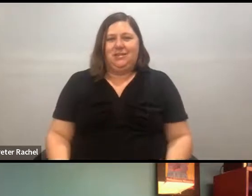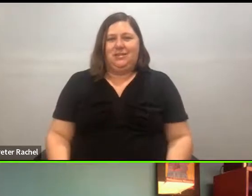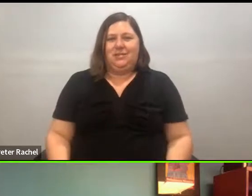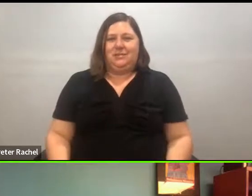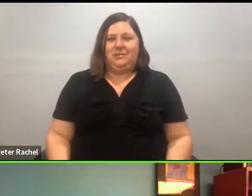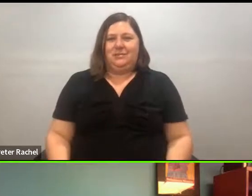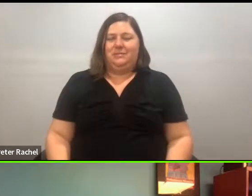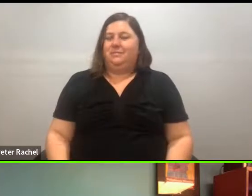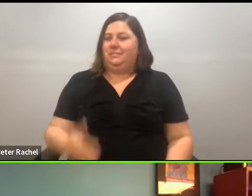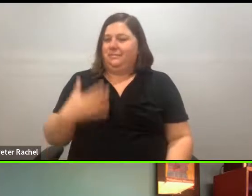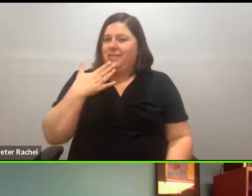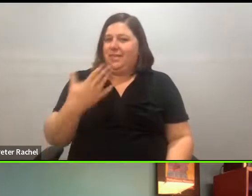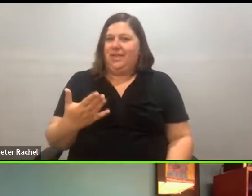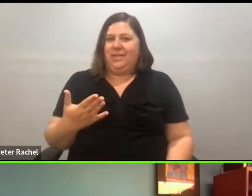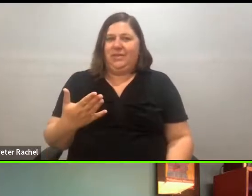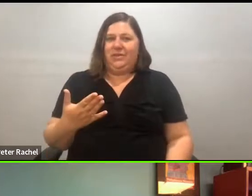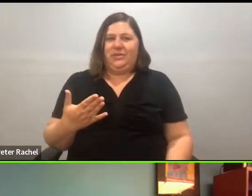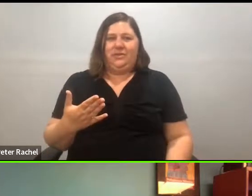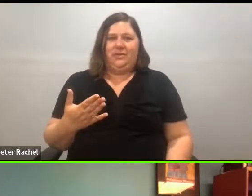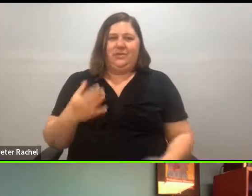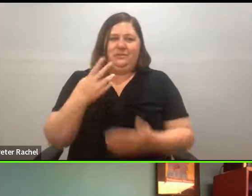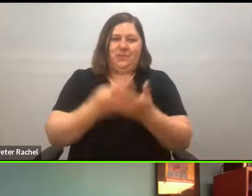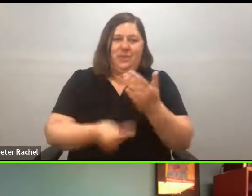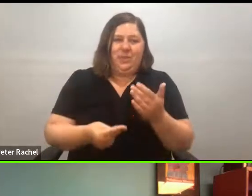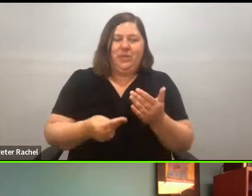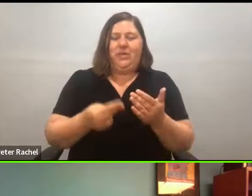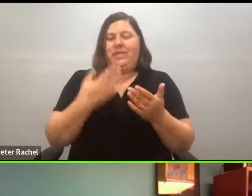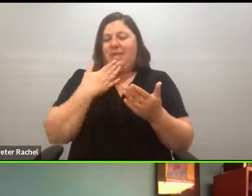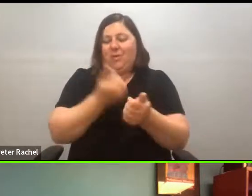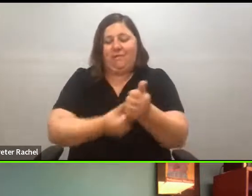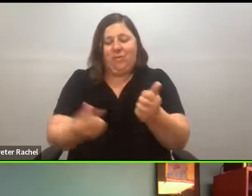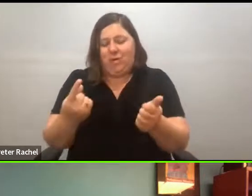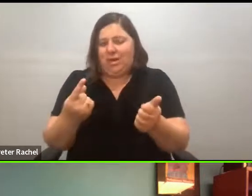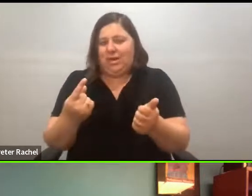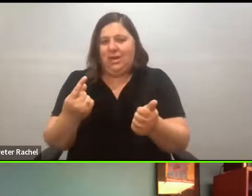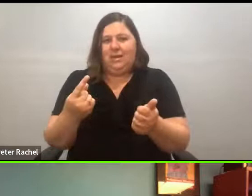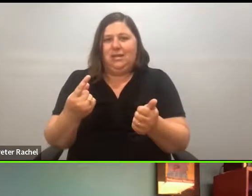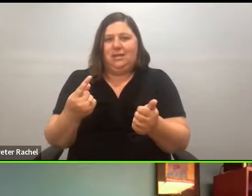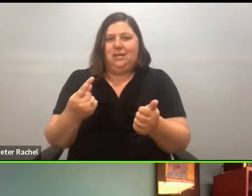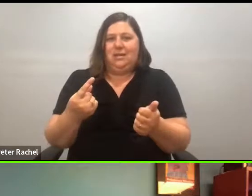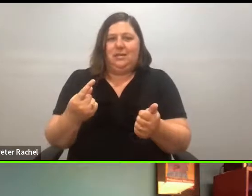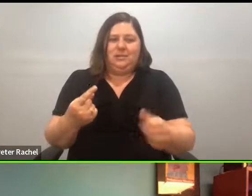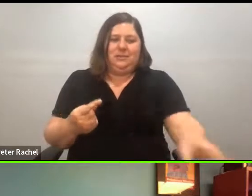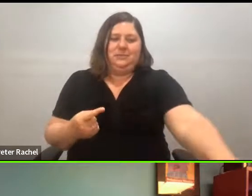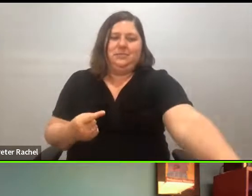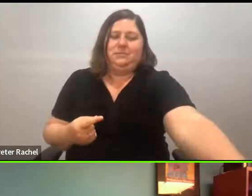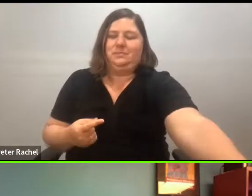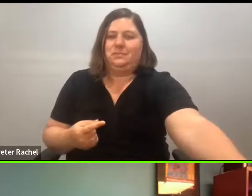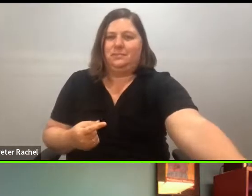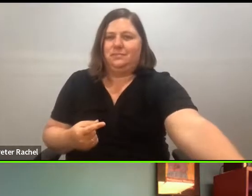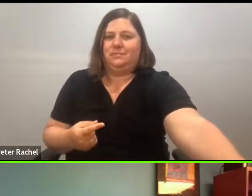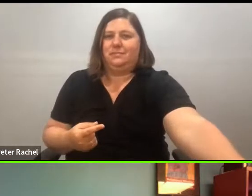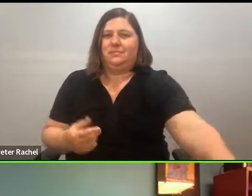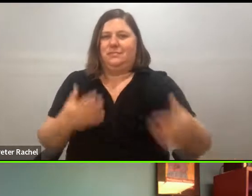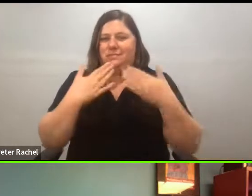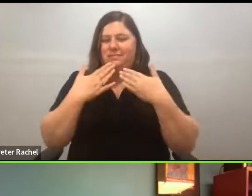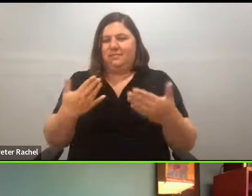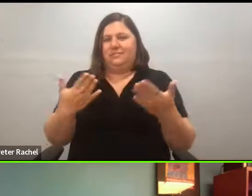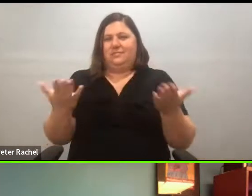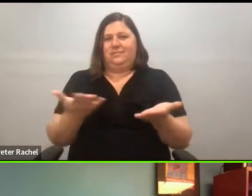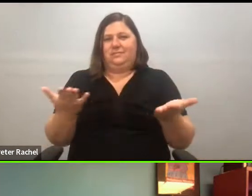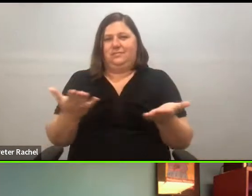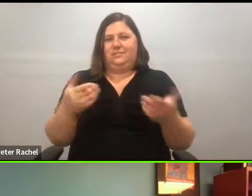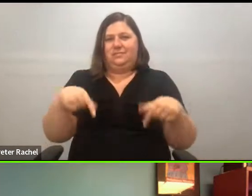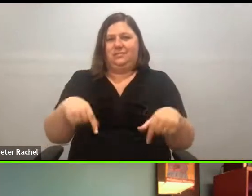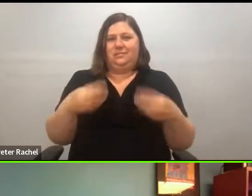What's up? Thank you, Brittany. Thank you, Paula. Thank you to everyone that organized the space and is here engaging.